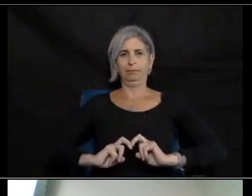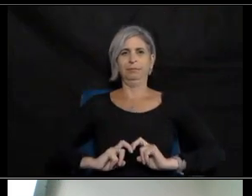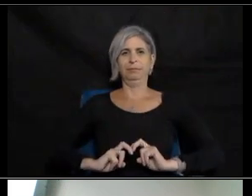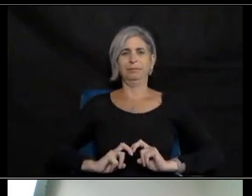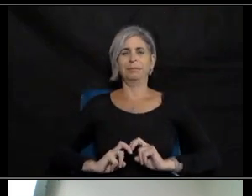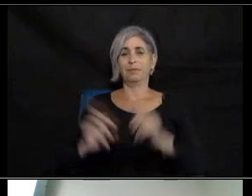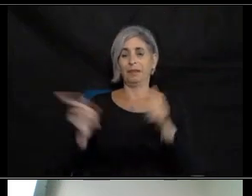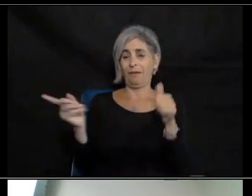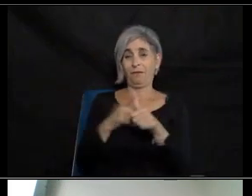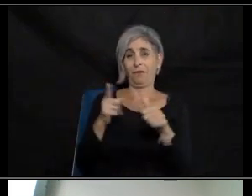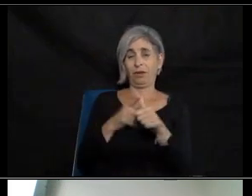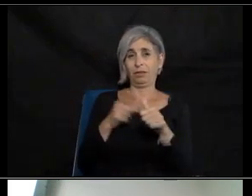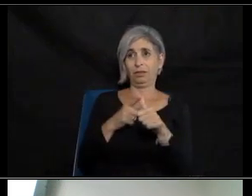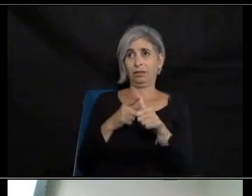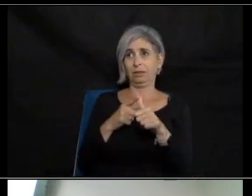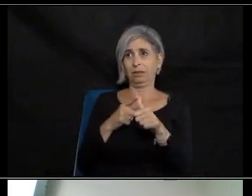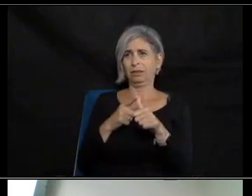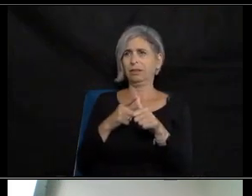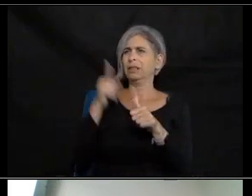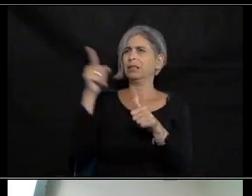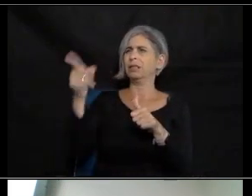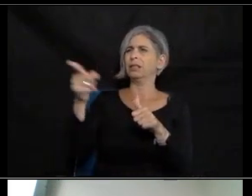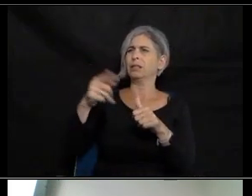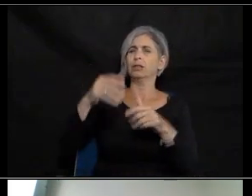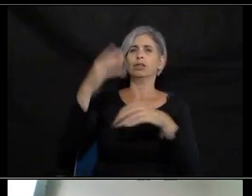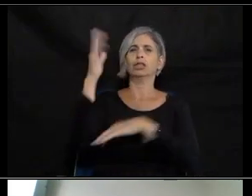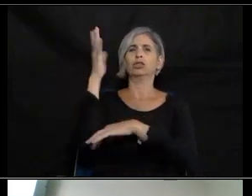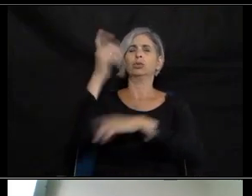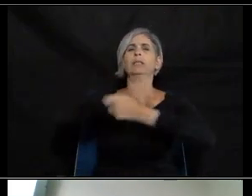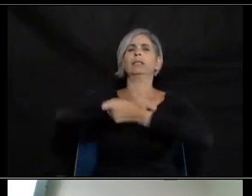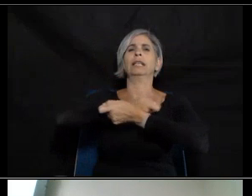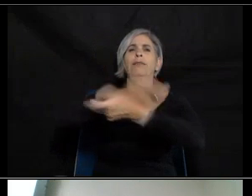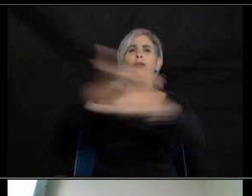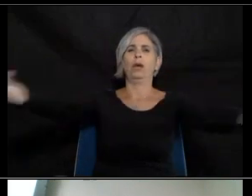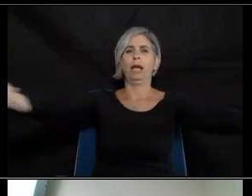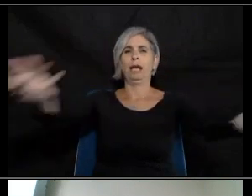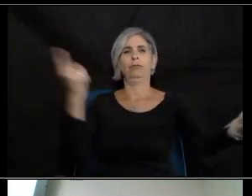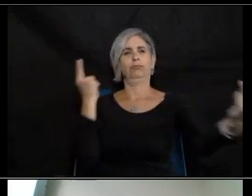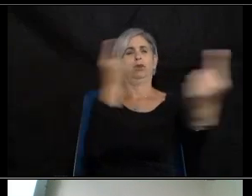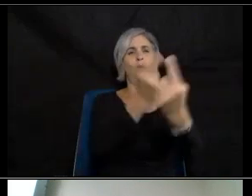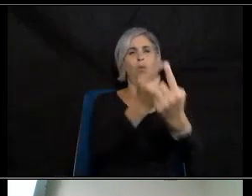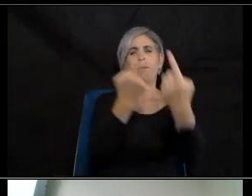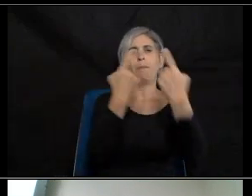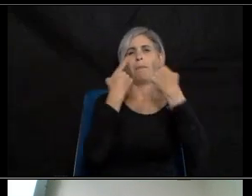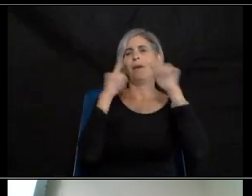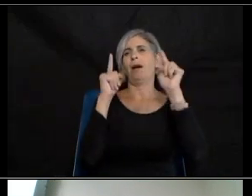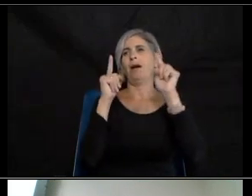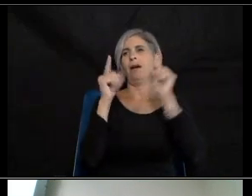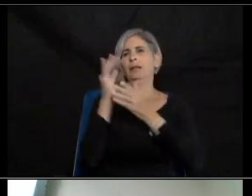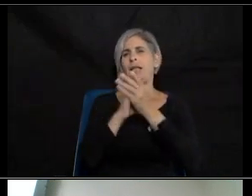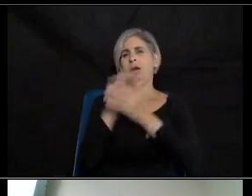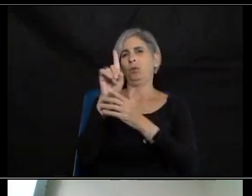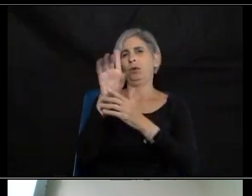First, we have a nice announcement there, Mayor, of a tree giveaway, which will help toward our goal as part of our